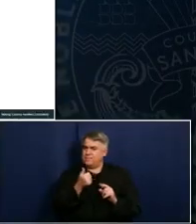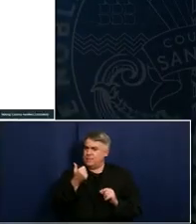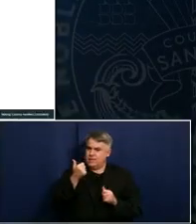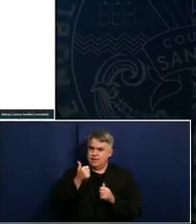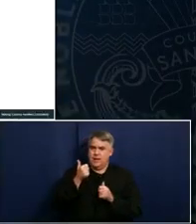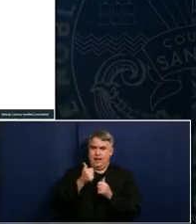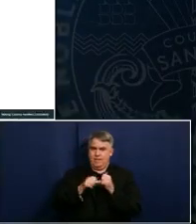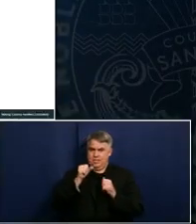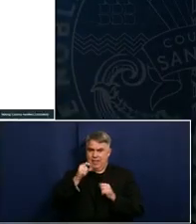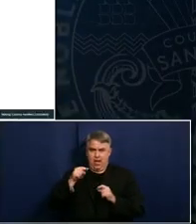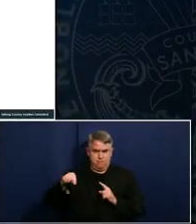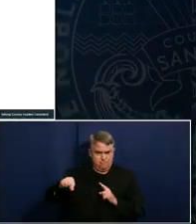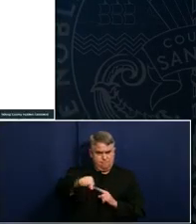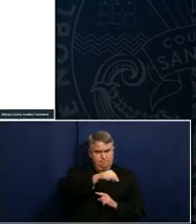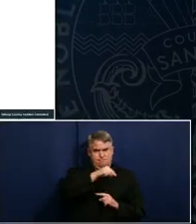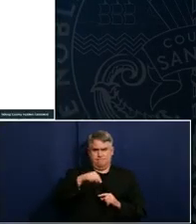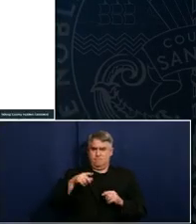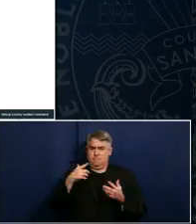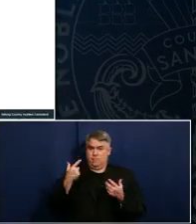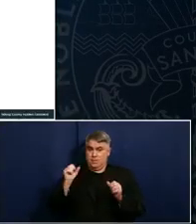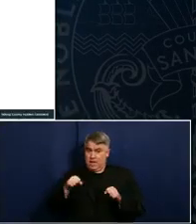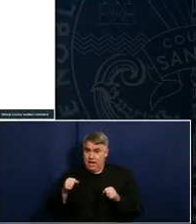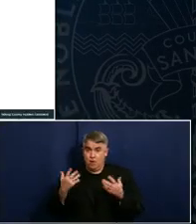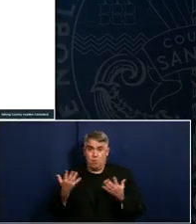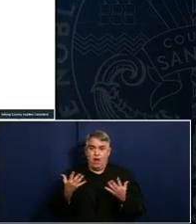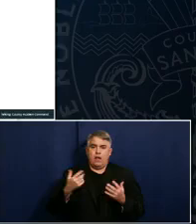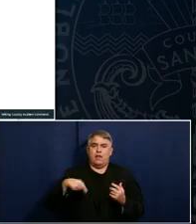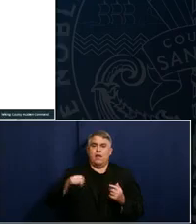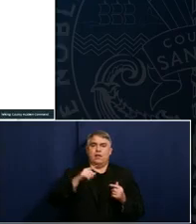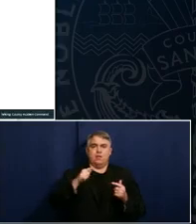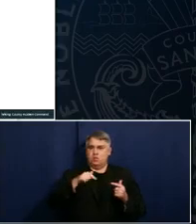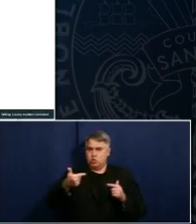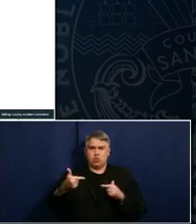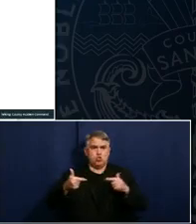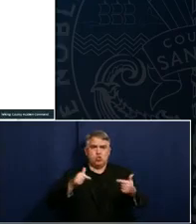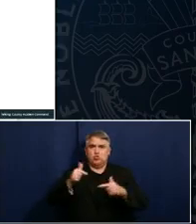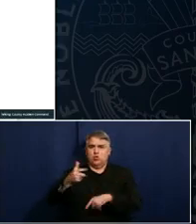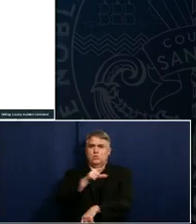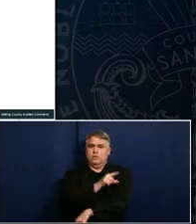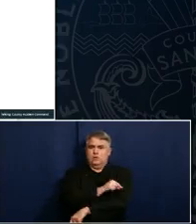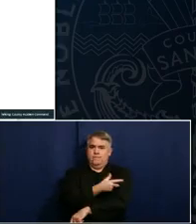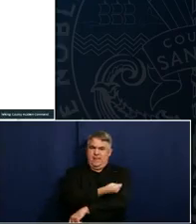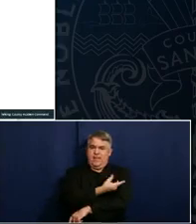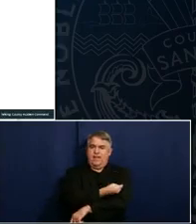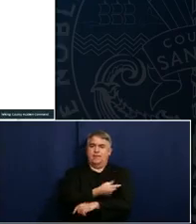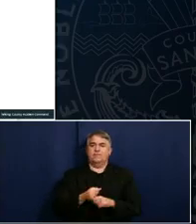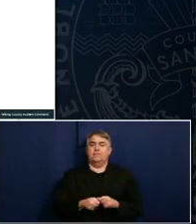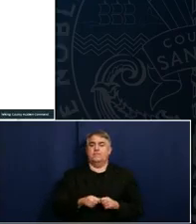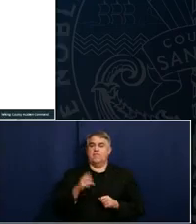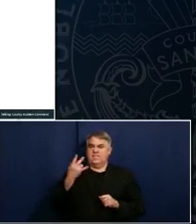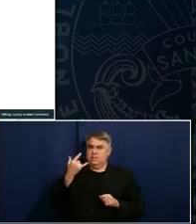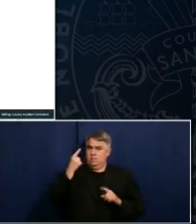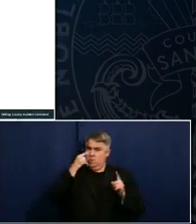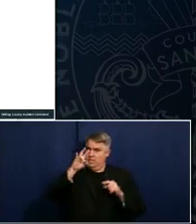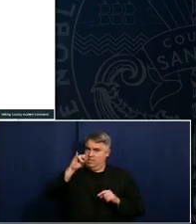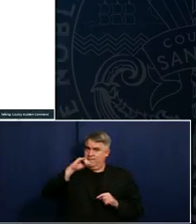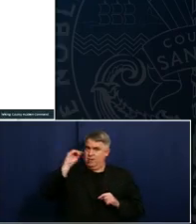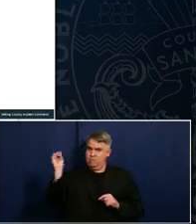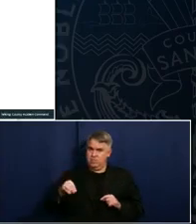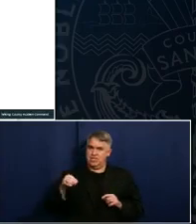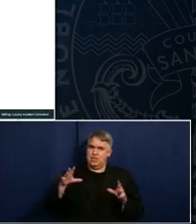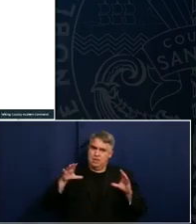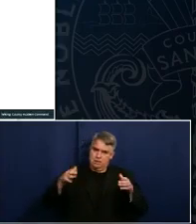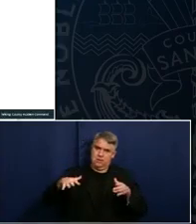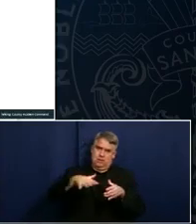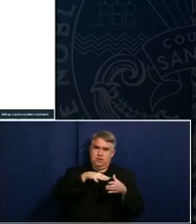turn. The state has established that we have to achieve 70% of our eligible population, that's 16 and older. And see, by looking